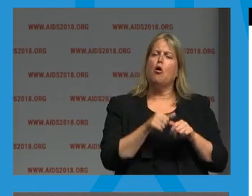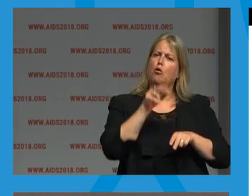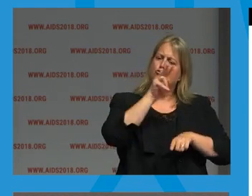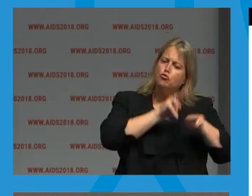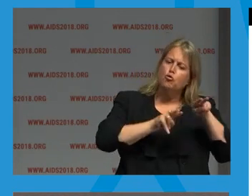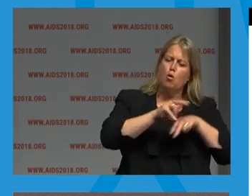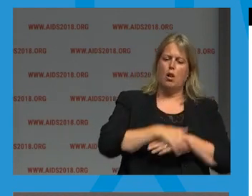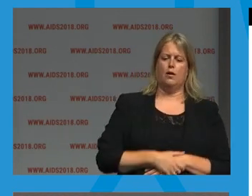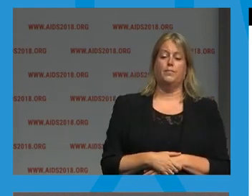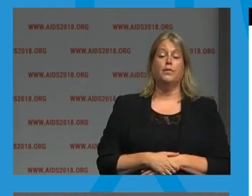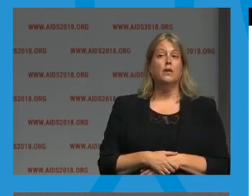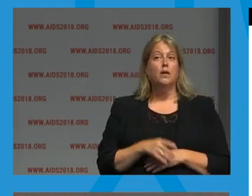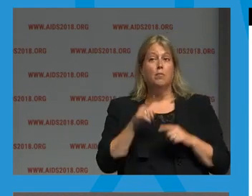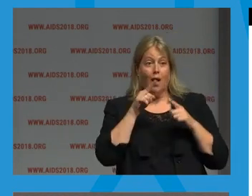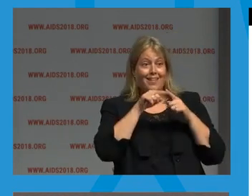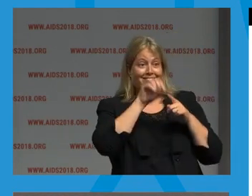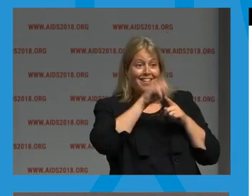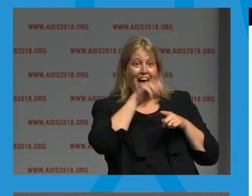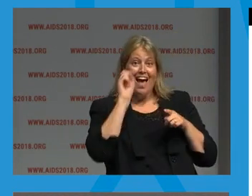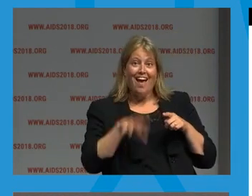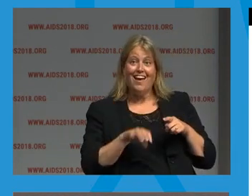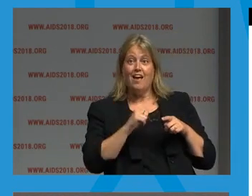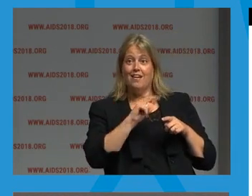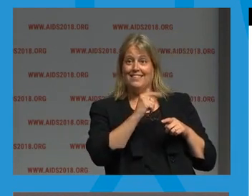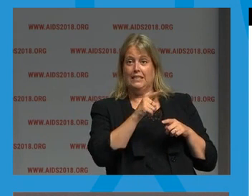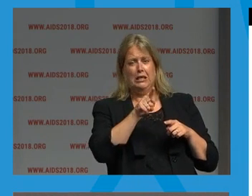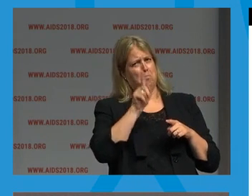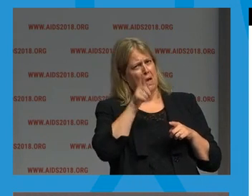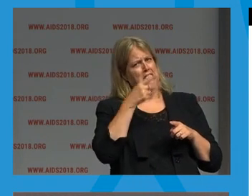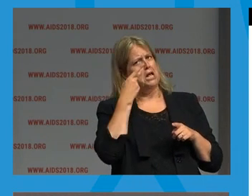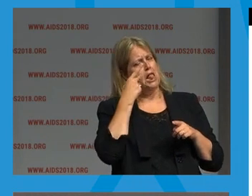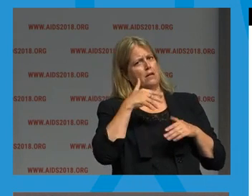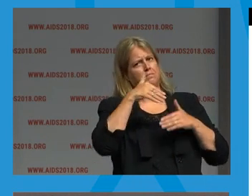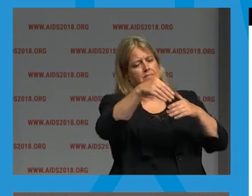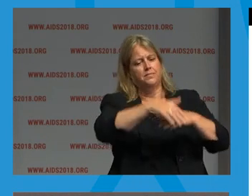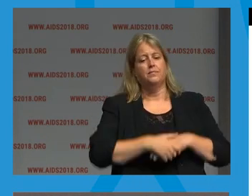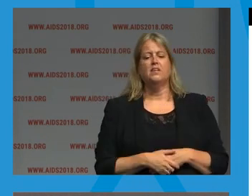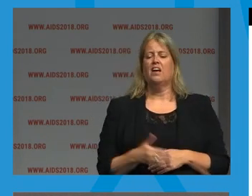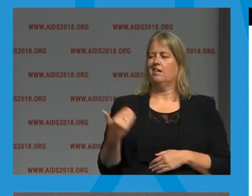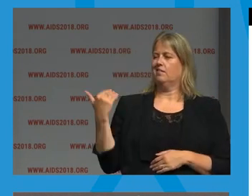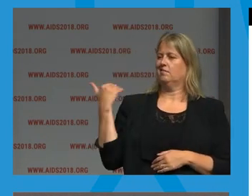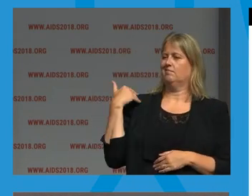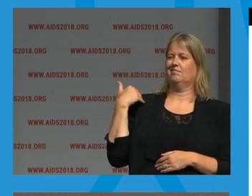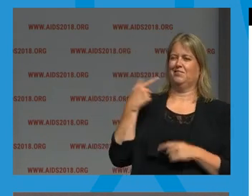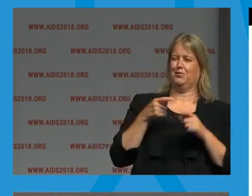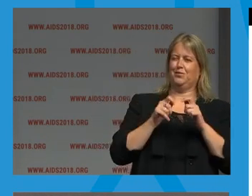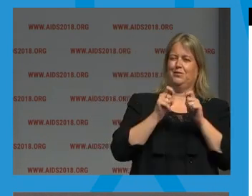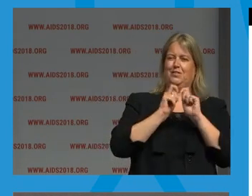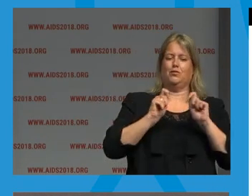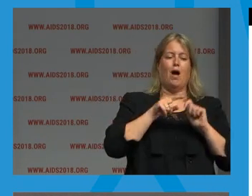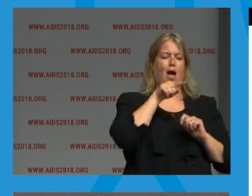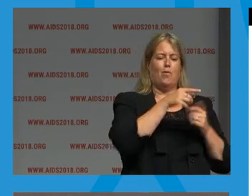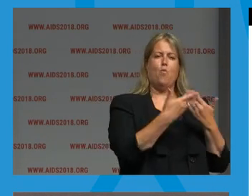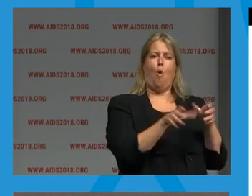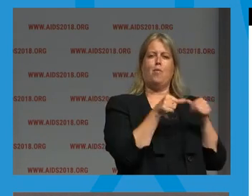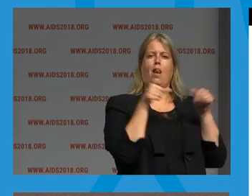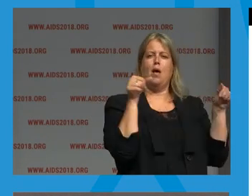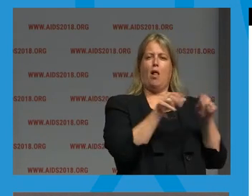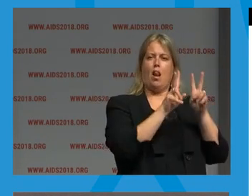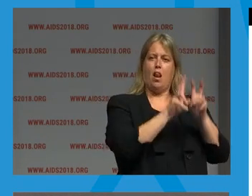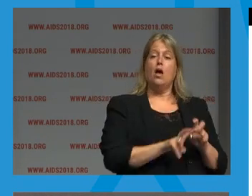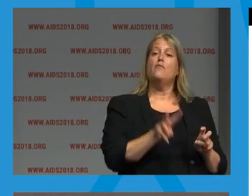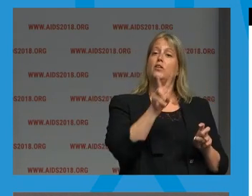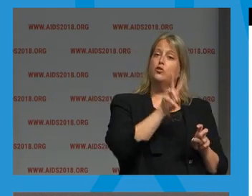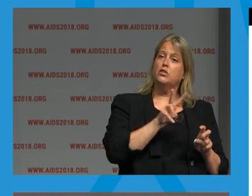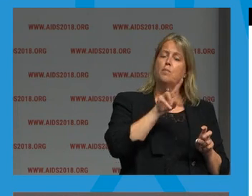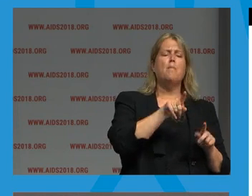ART and should be vigorously pursued. As I just described in our open-label study with vedolizumab, it was safe